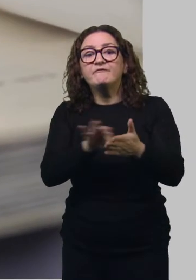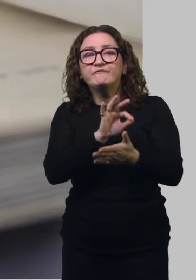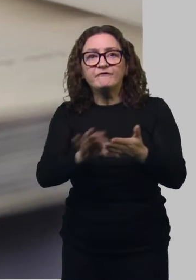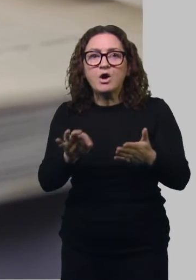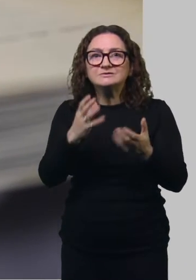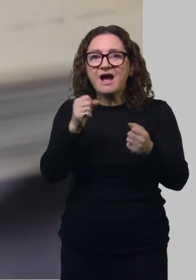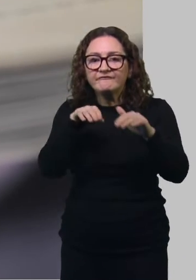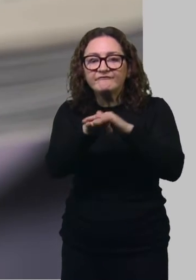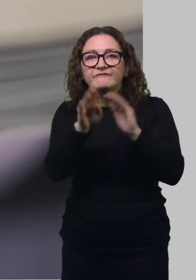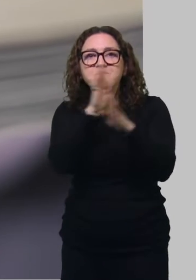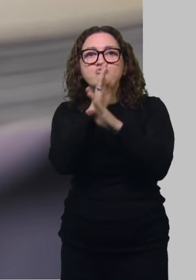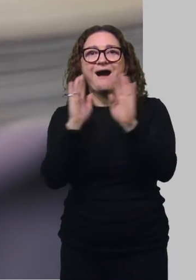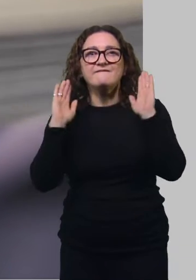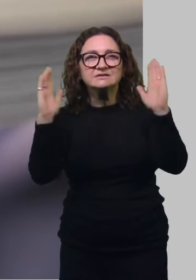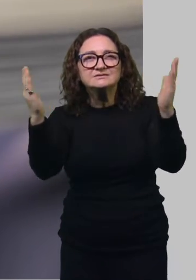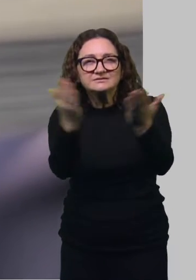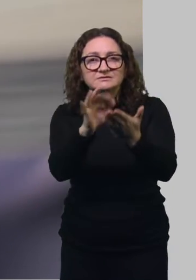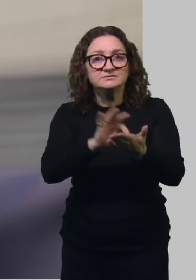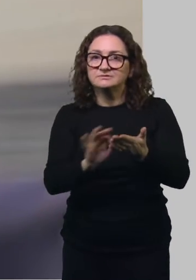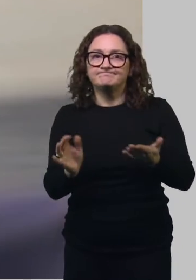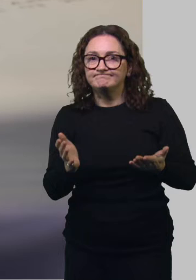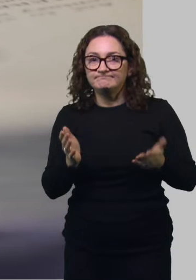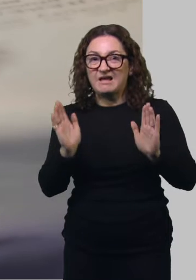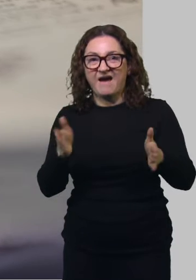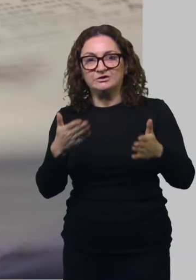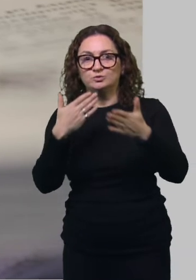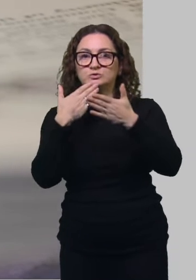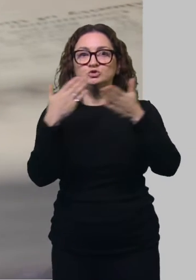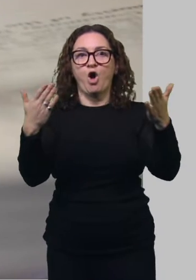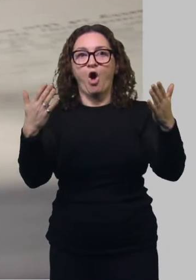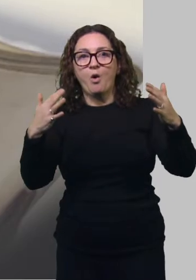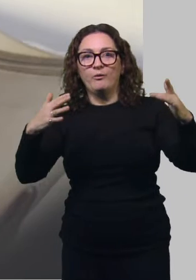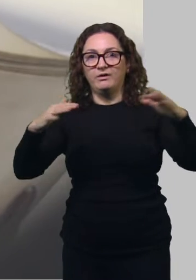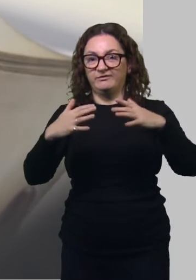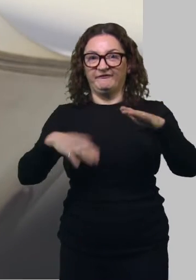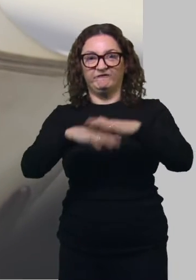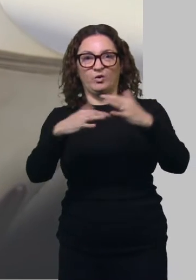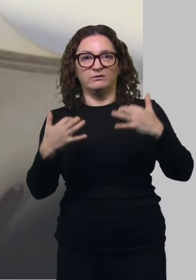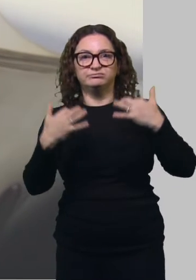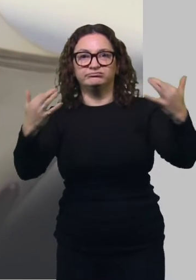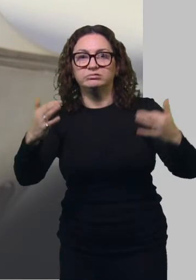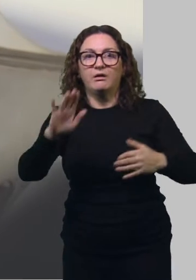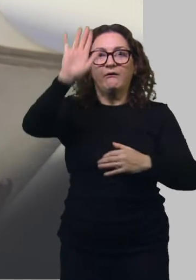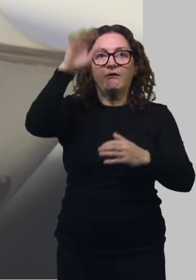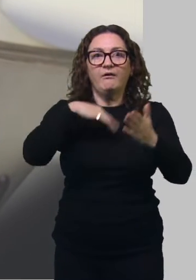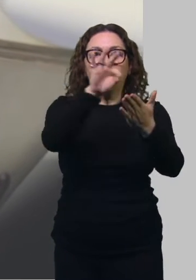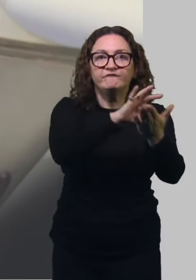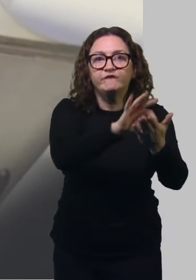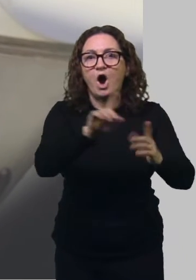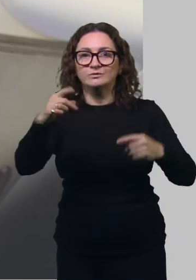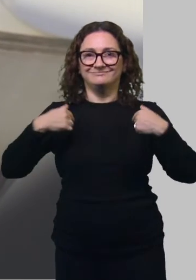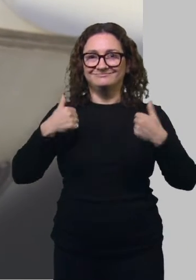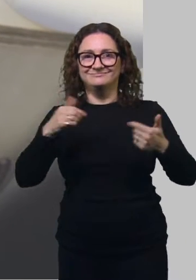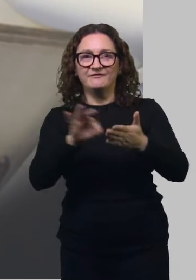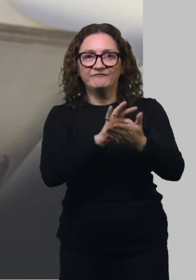between voters and candidates. The Ballot Act introduced the secret ballot for local and government elections. It meant that voters could vote in